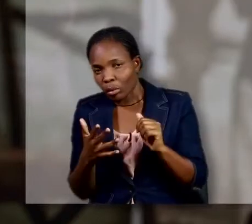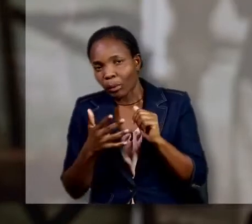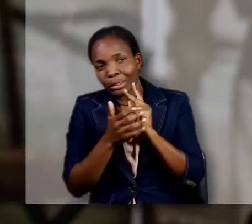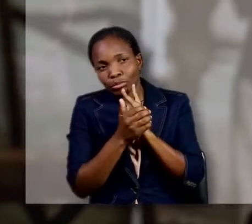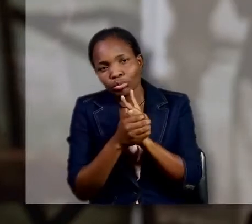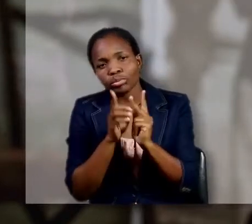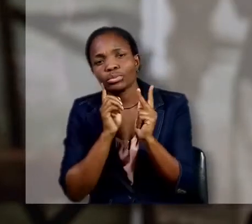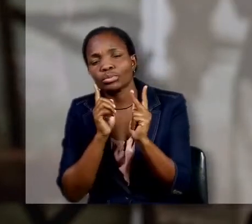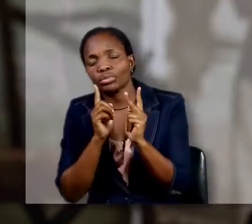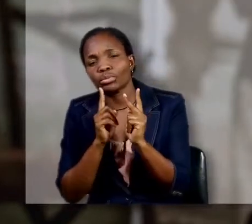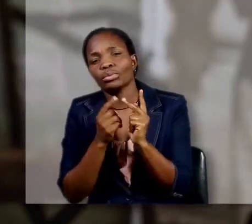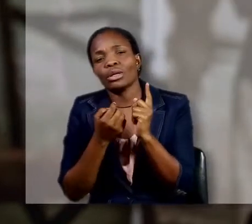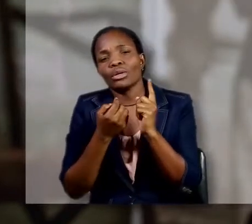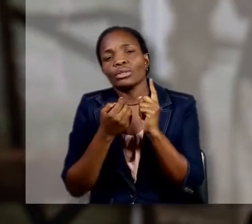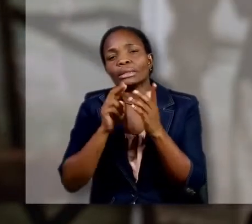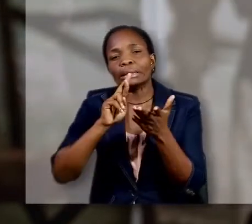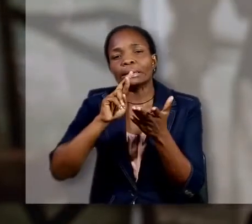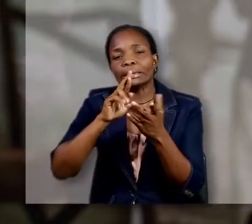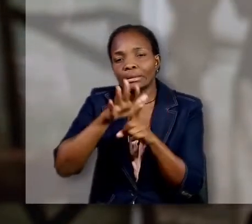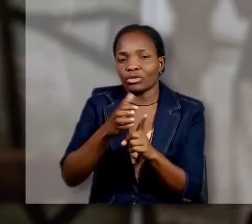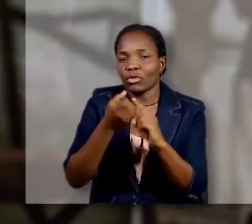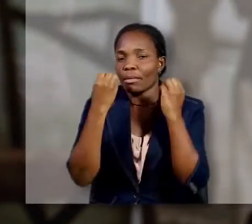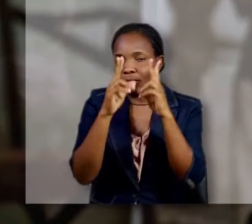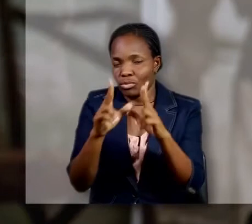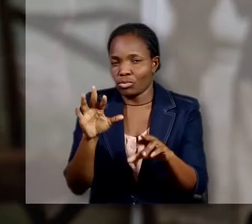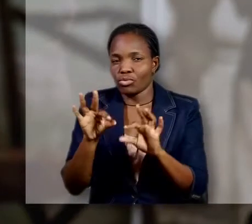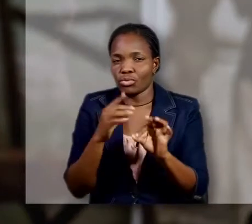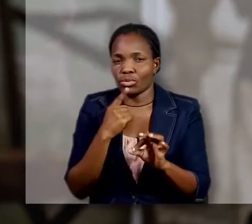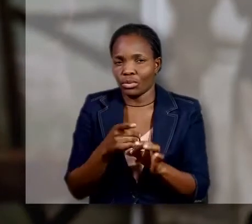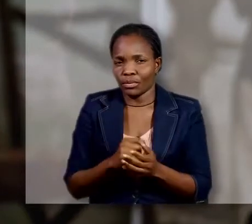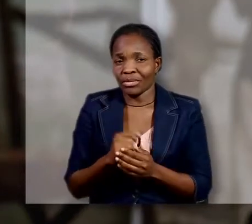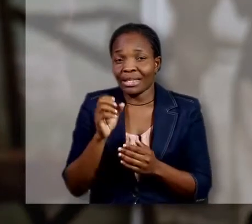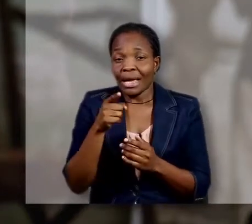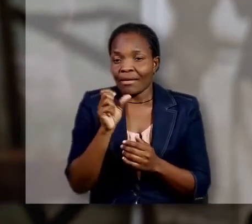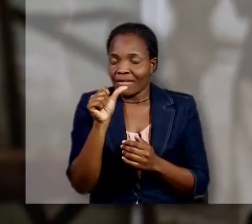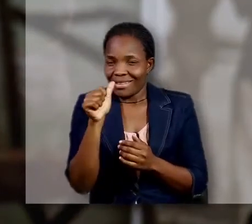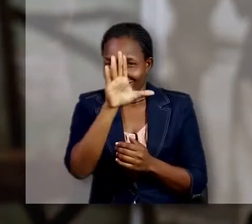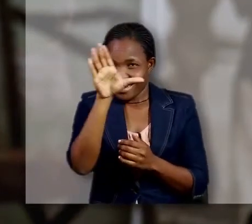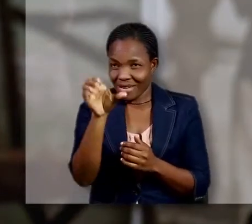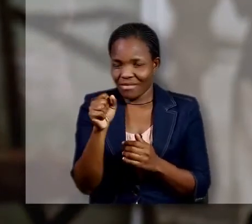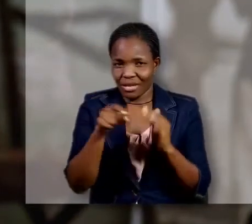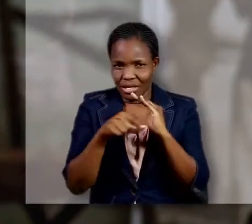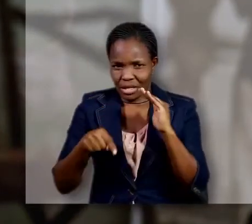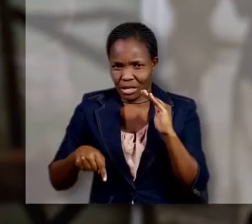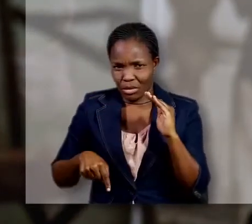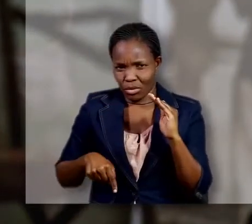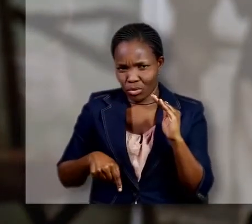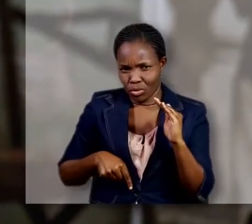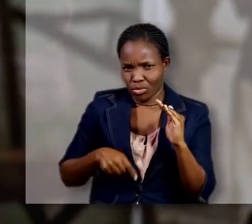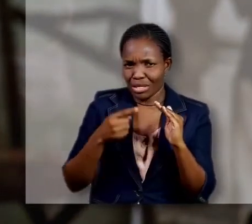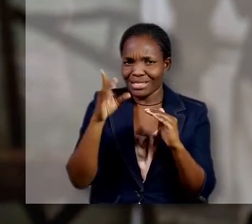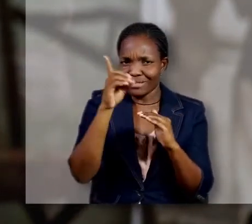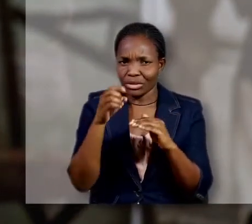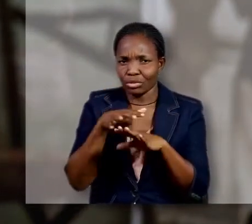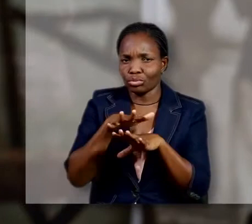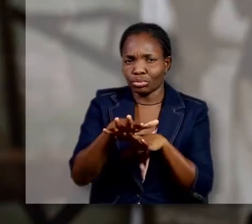those African countries which the West call flawed democracies. These are states with nominal democratic systems and